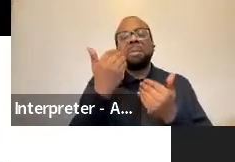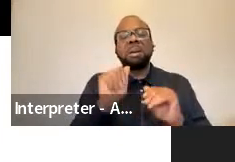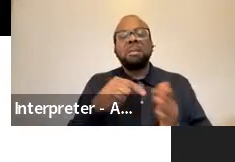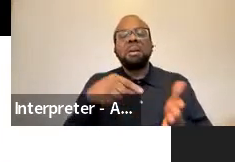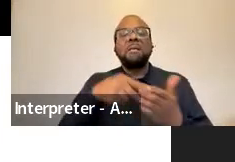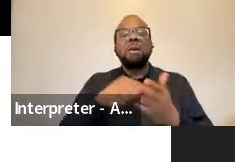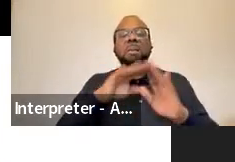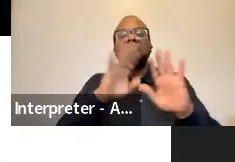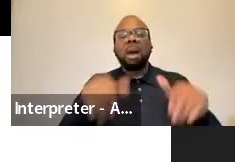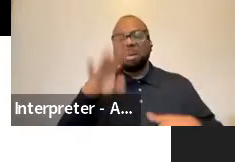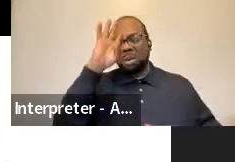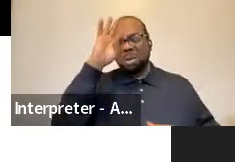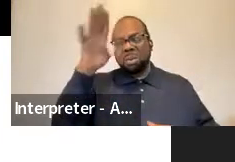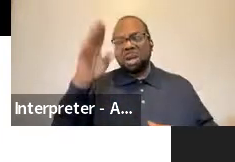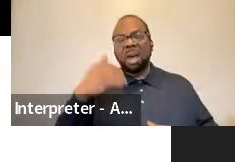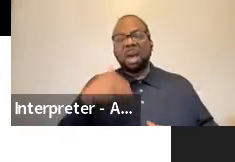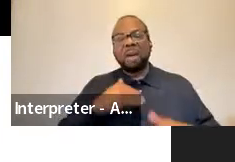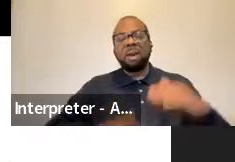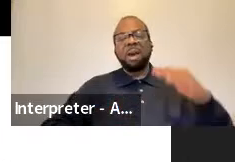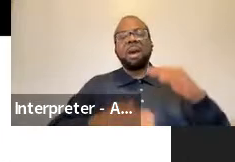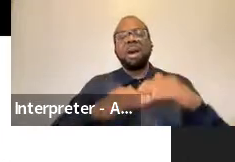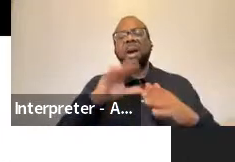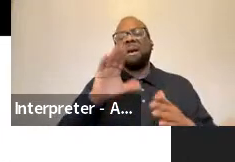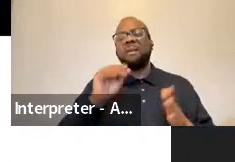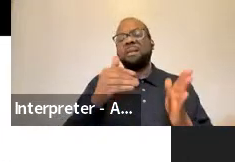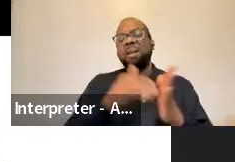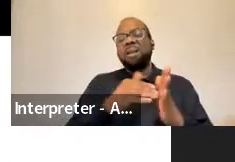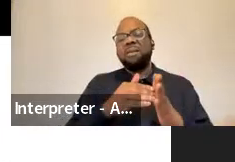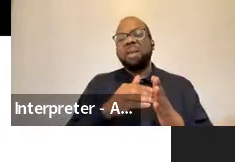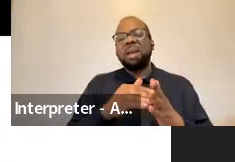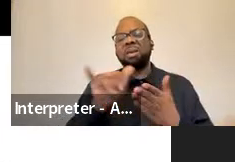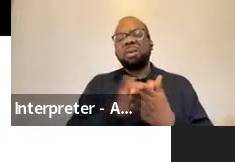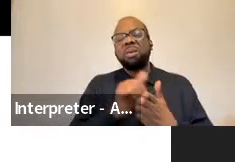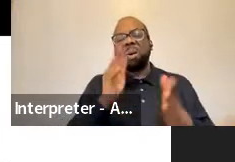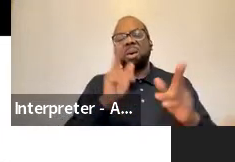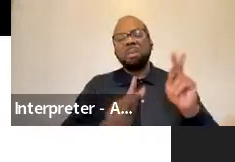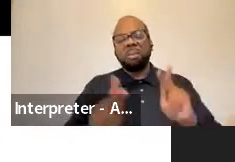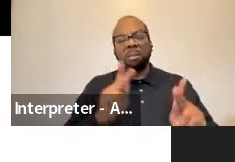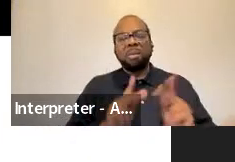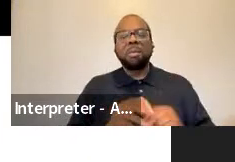and housed up to 50,000 New Yorkers. Next slide, please.